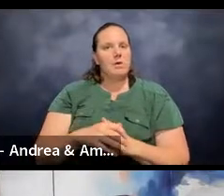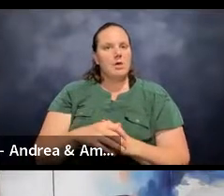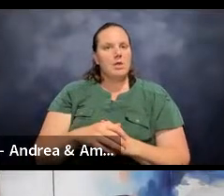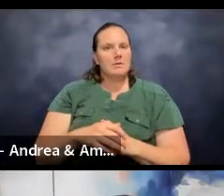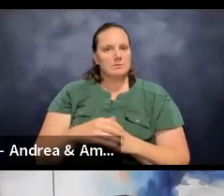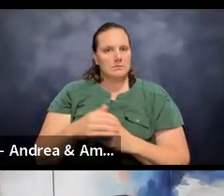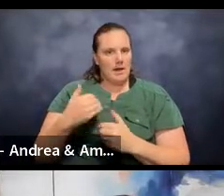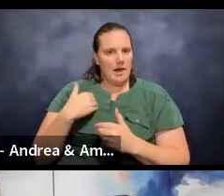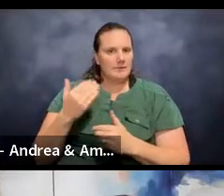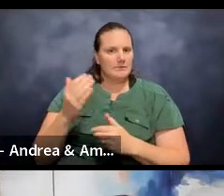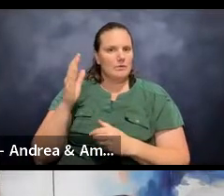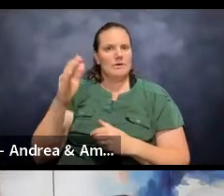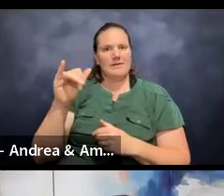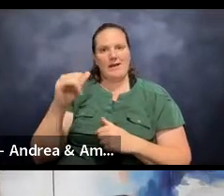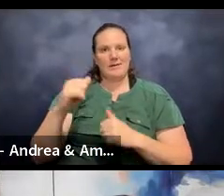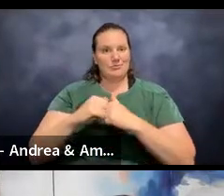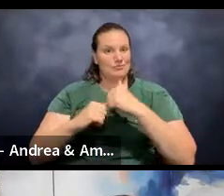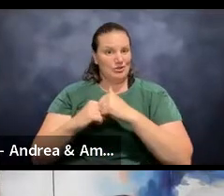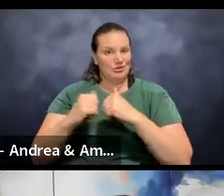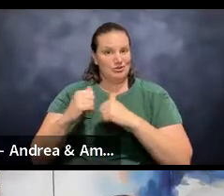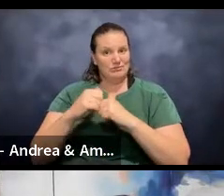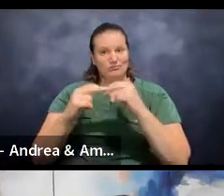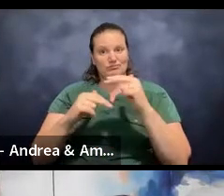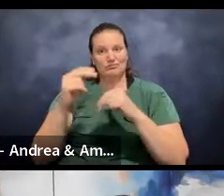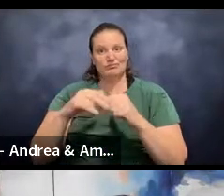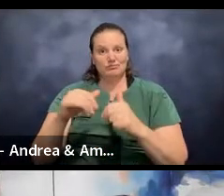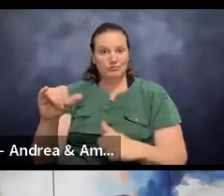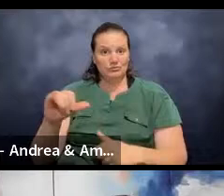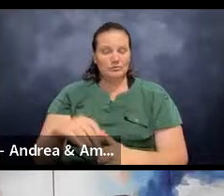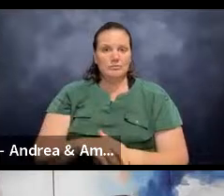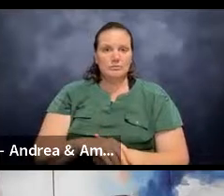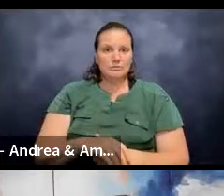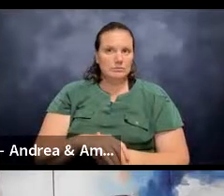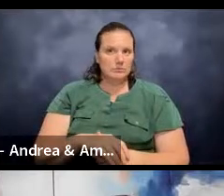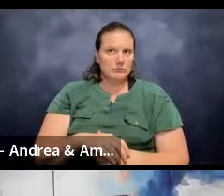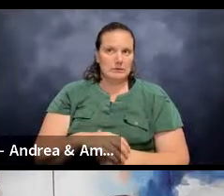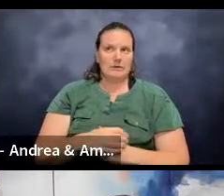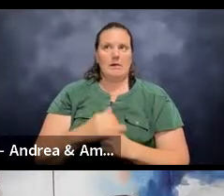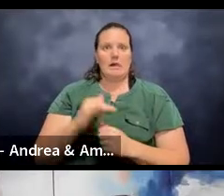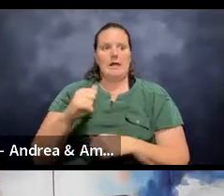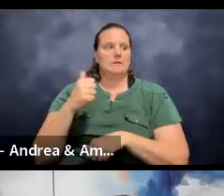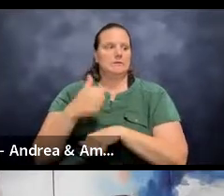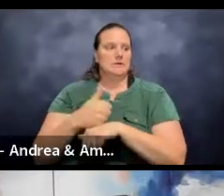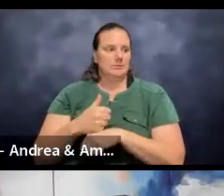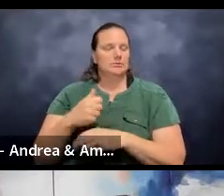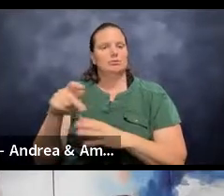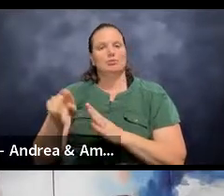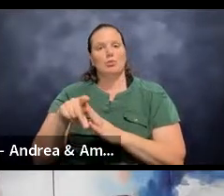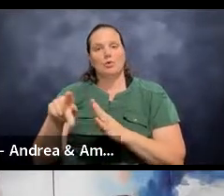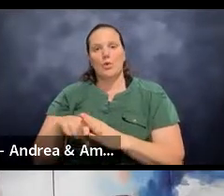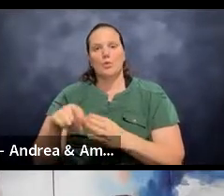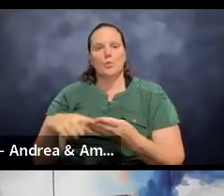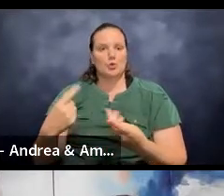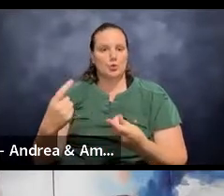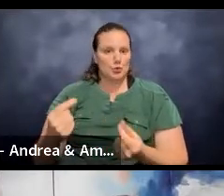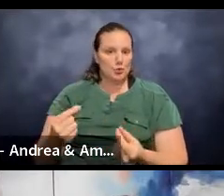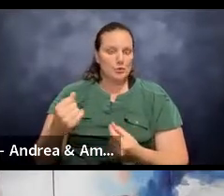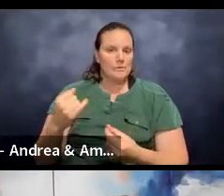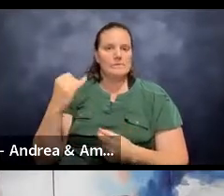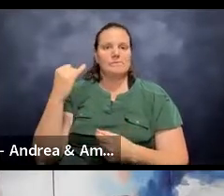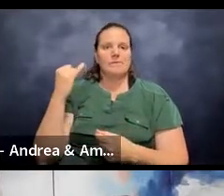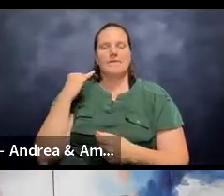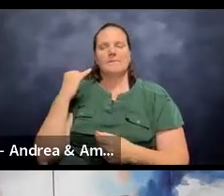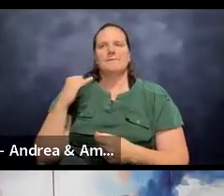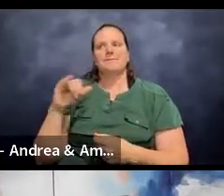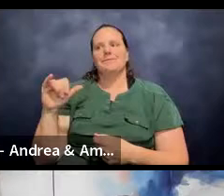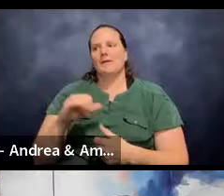carry forward into like construction as well, in terms of like establishing protocols for what to do if, like